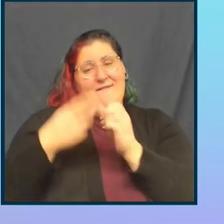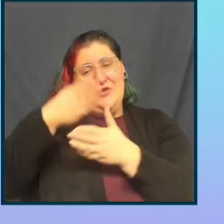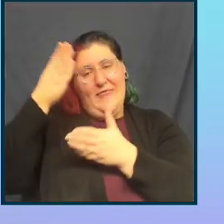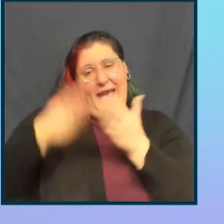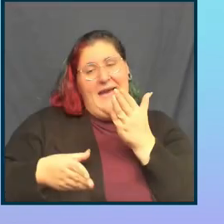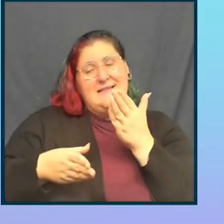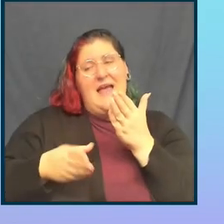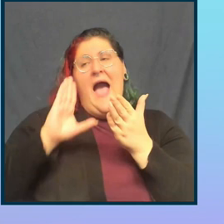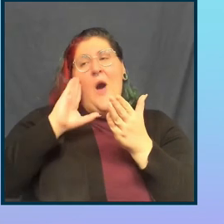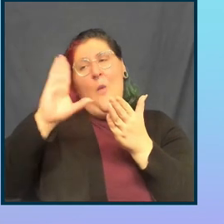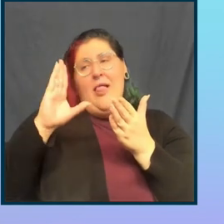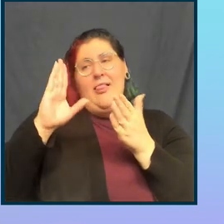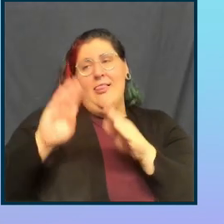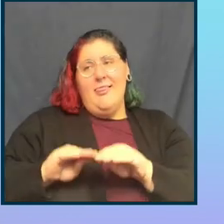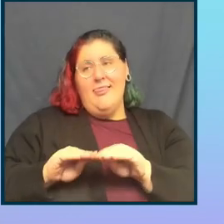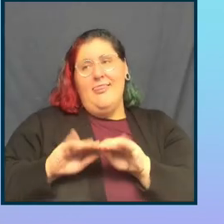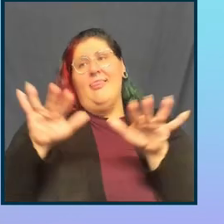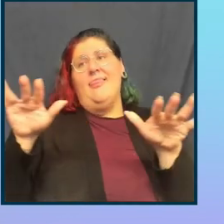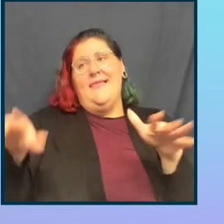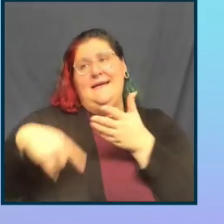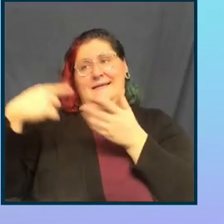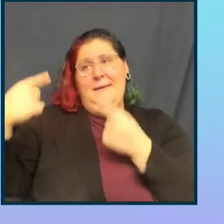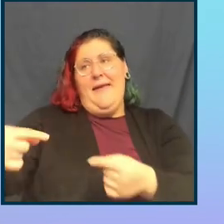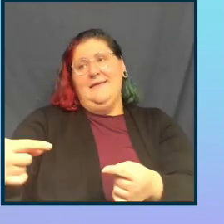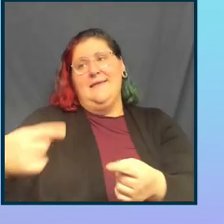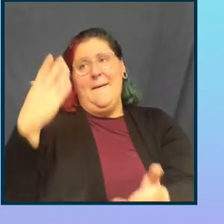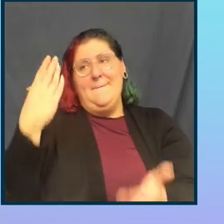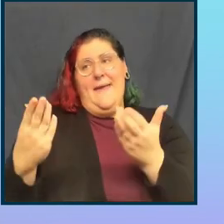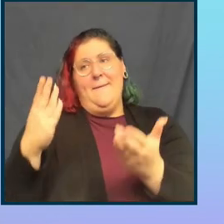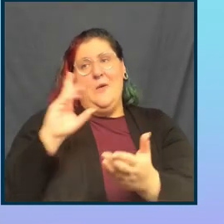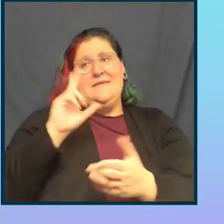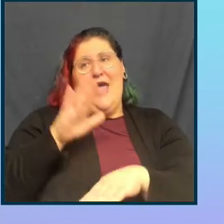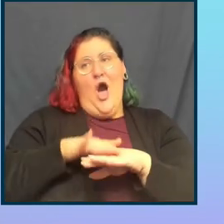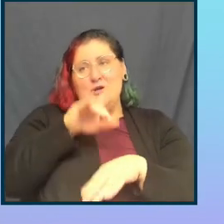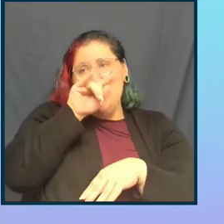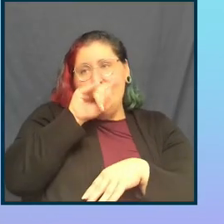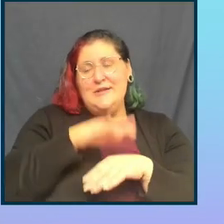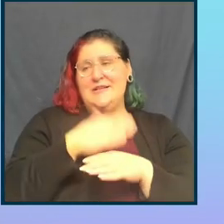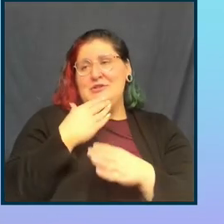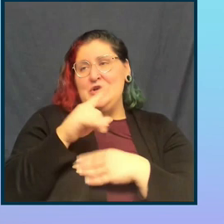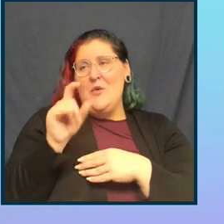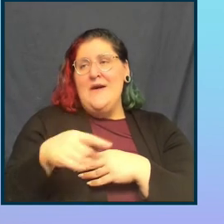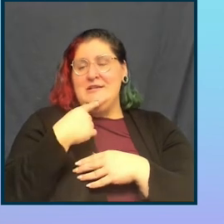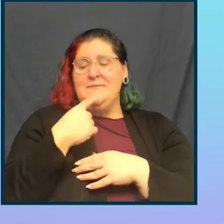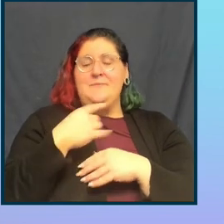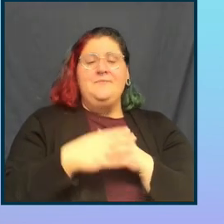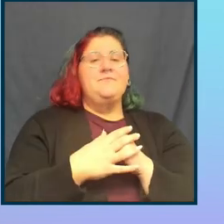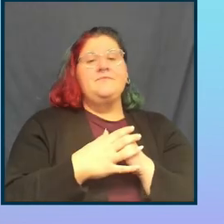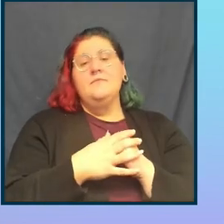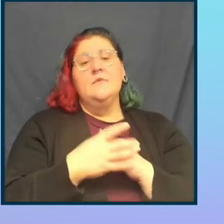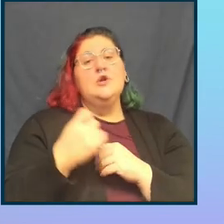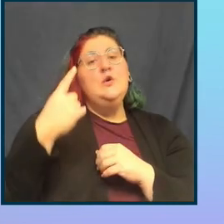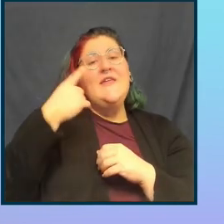probably spark a debate and it might go to Twitter, but it's a good question. It's from Jacob. It says, do you think a